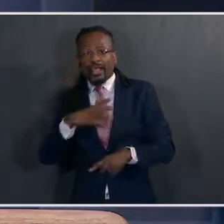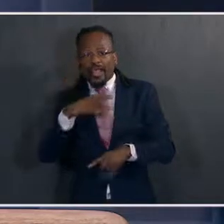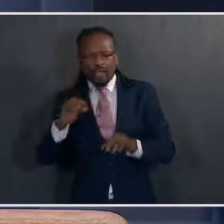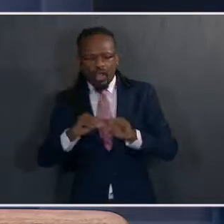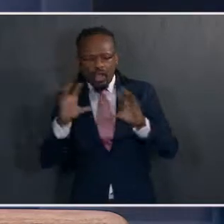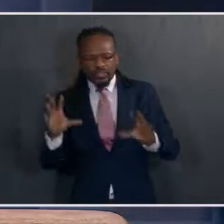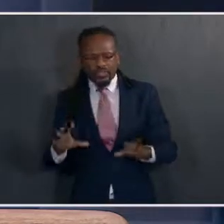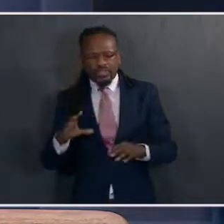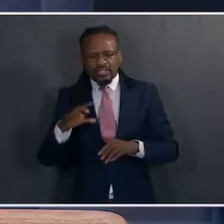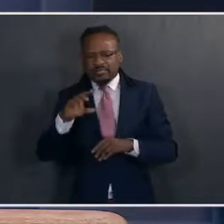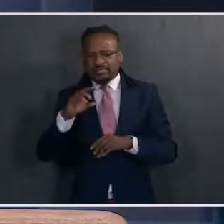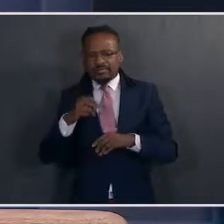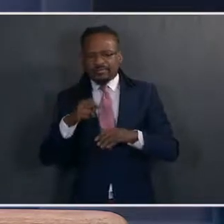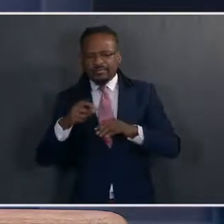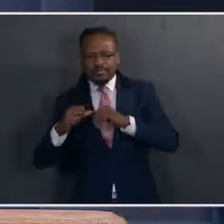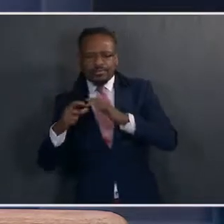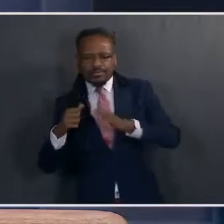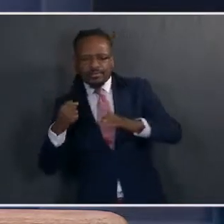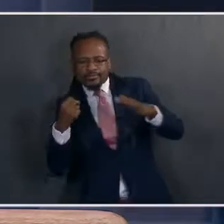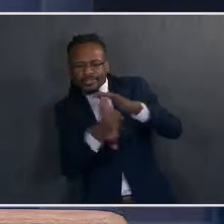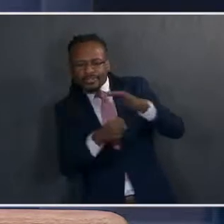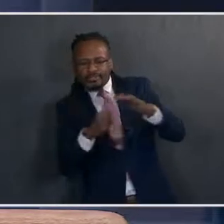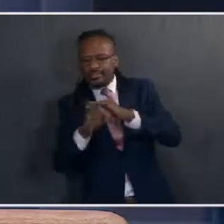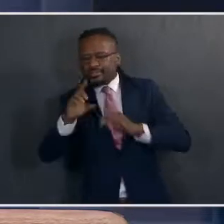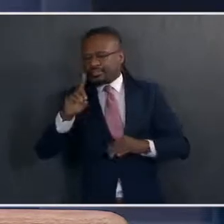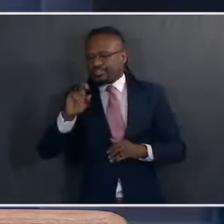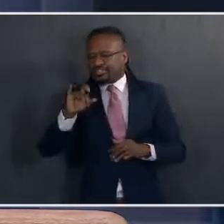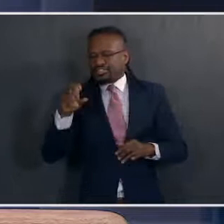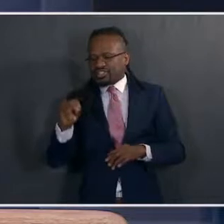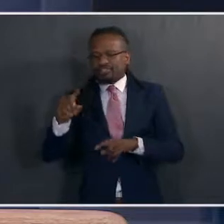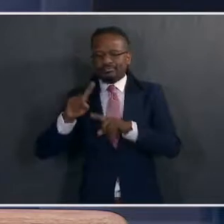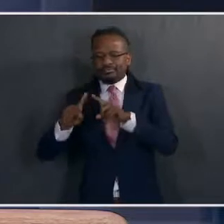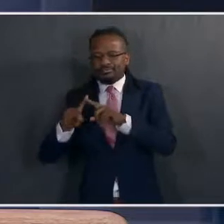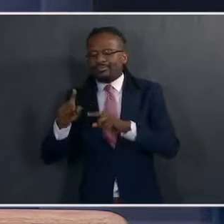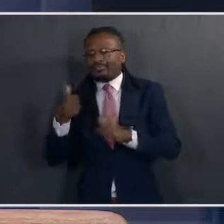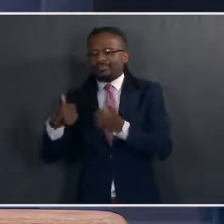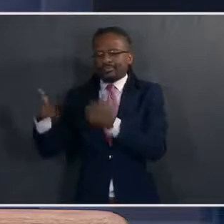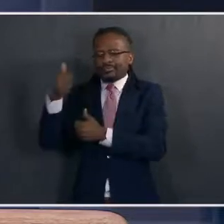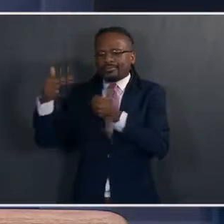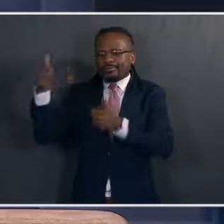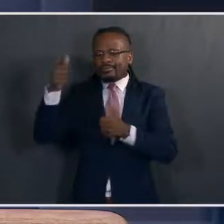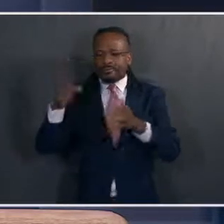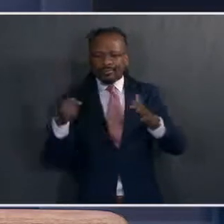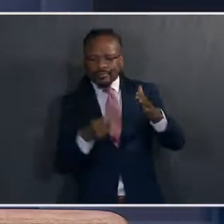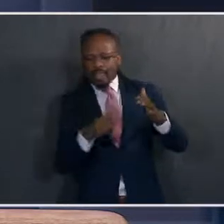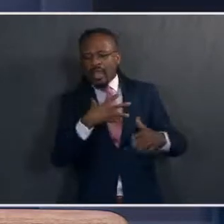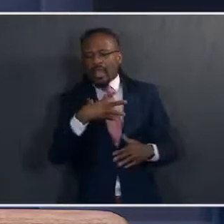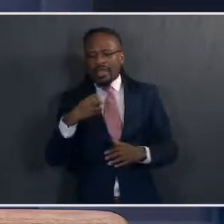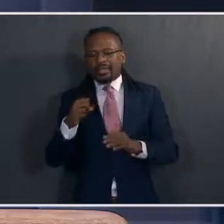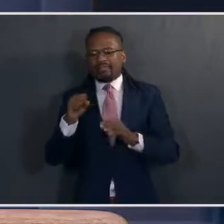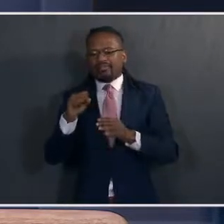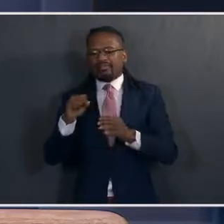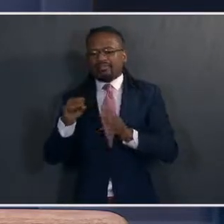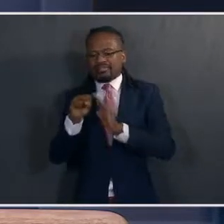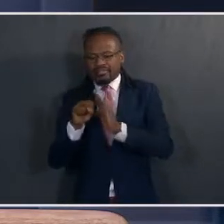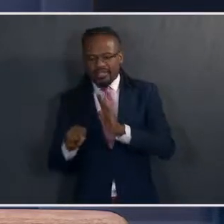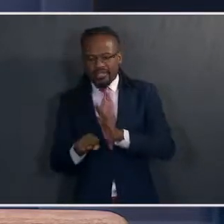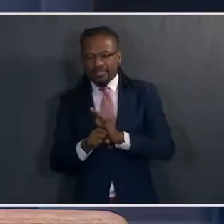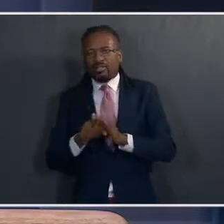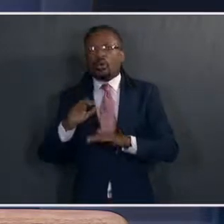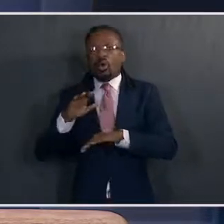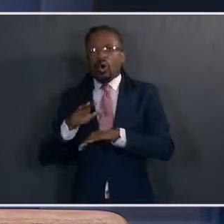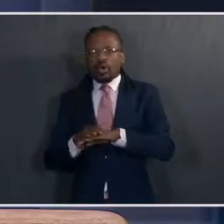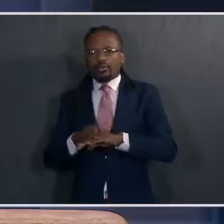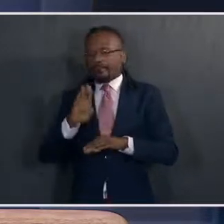continued detention of Aung San Suu Kyi, other civilian officials, and the declaration of national state of emergency are a direct assault on Burma's